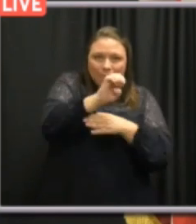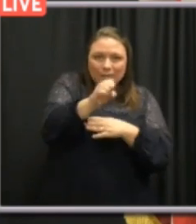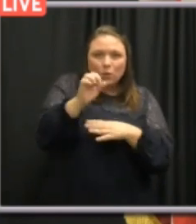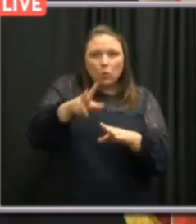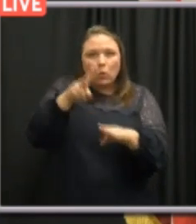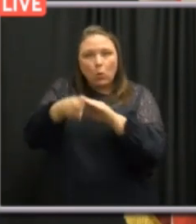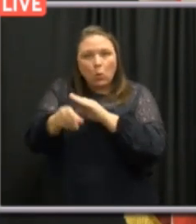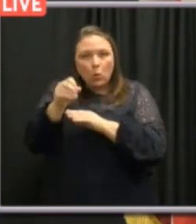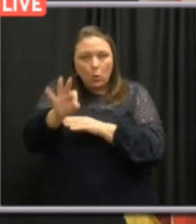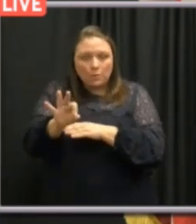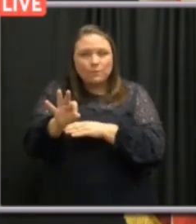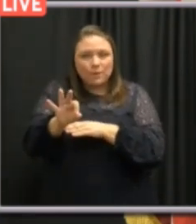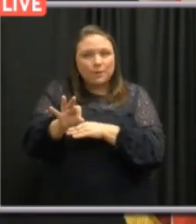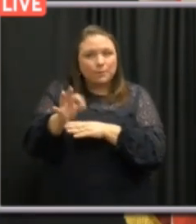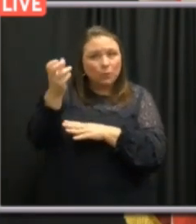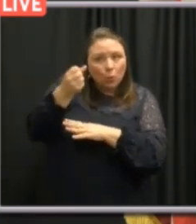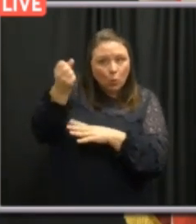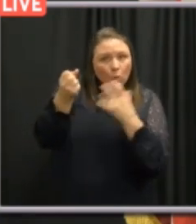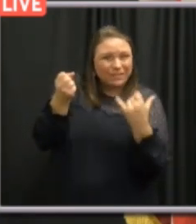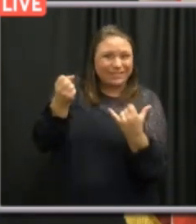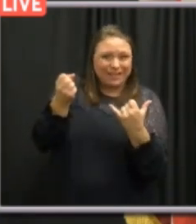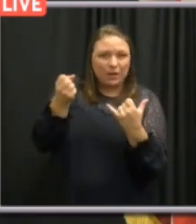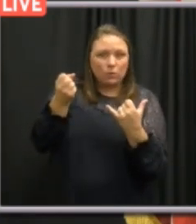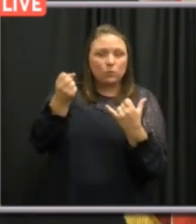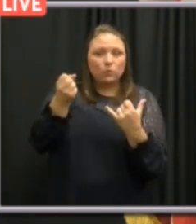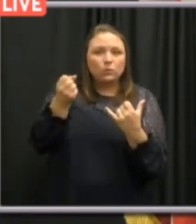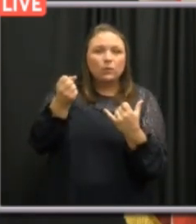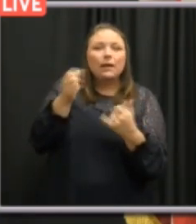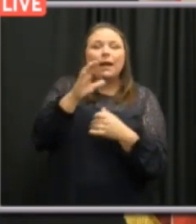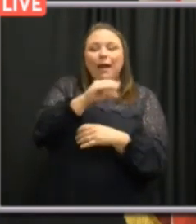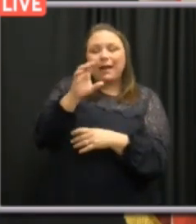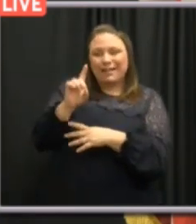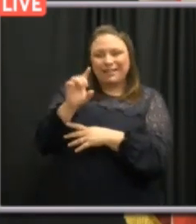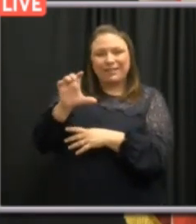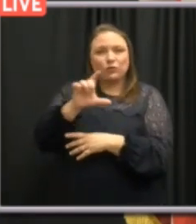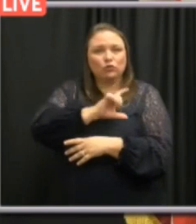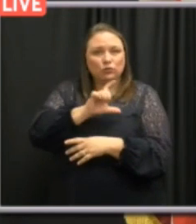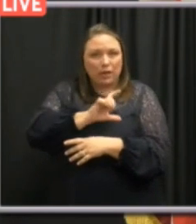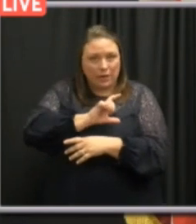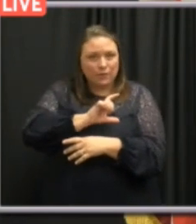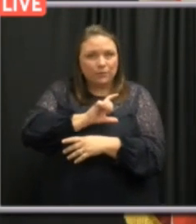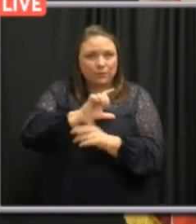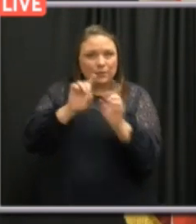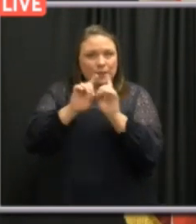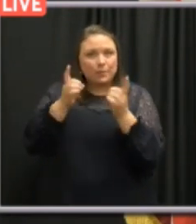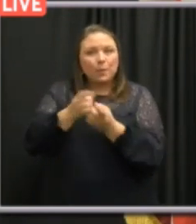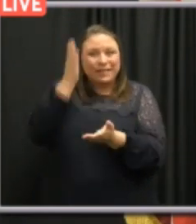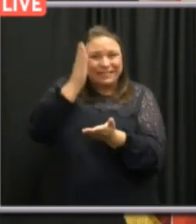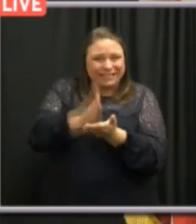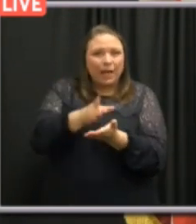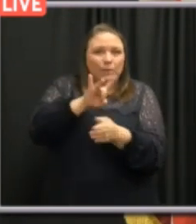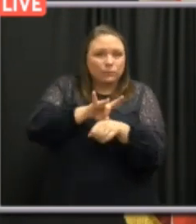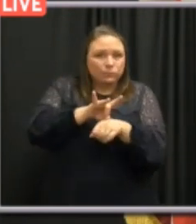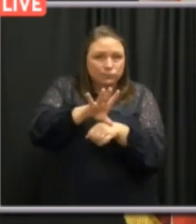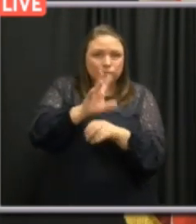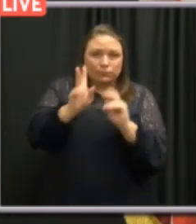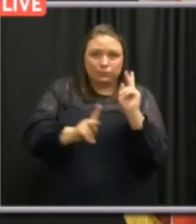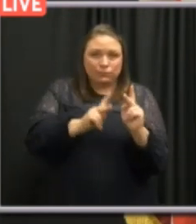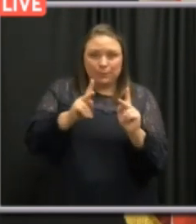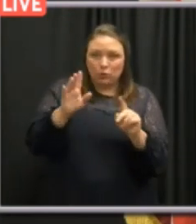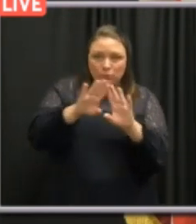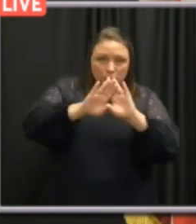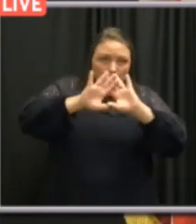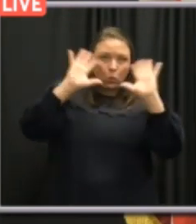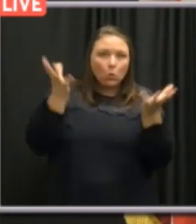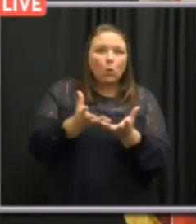late payments or non-payment of bills, and the Davidson County Sheriff's Department has suspended evictions citywide, which includes